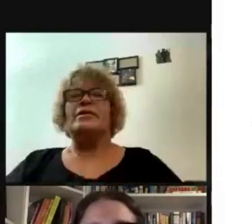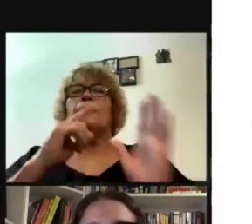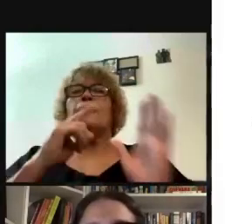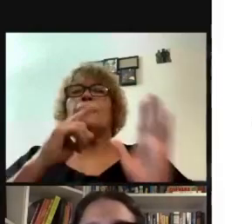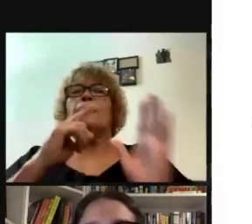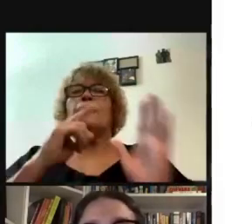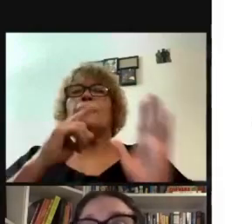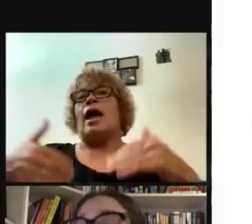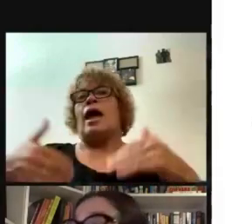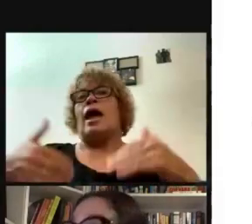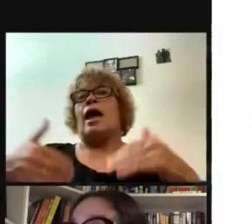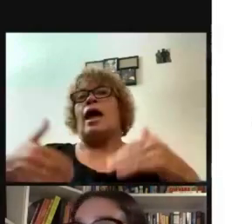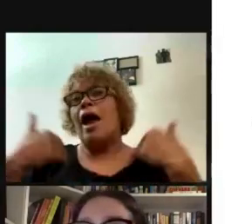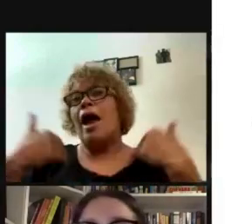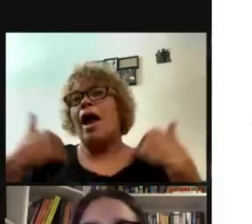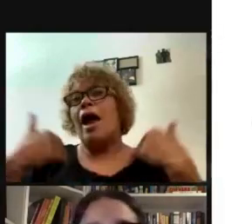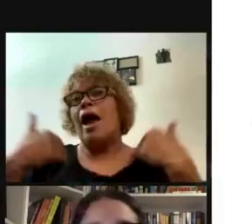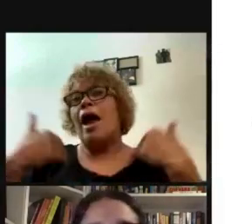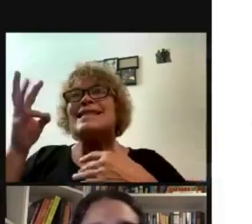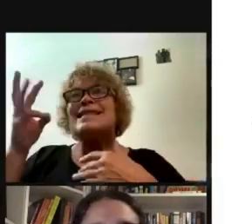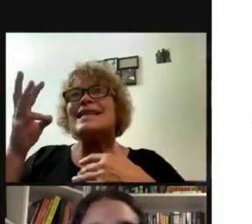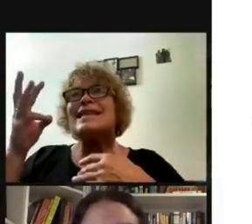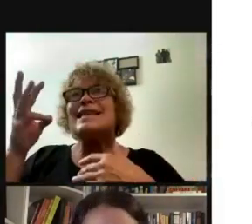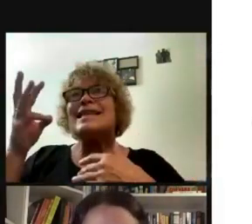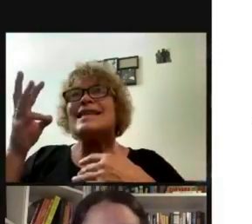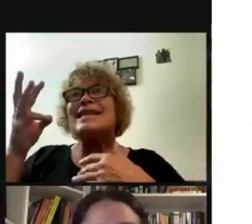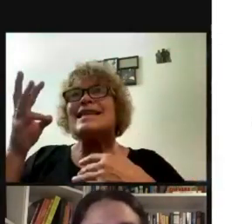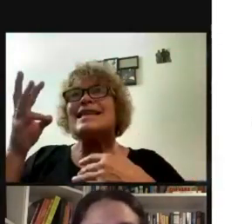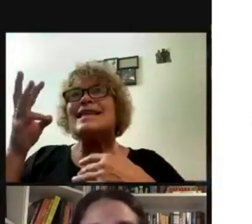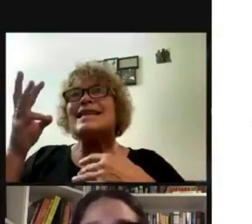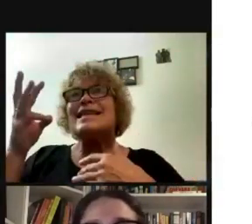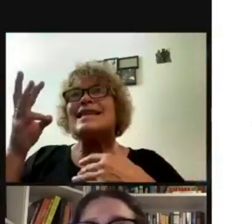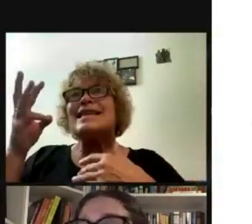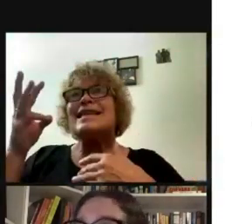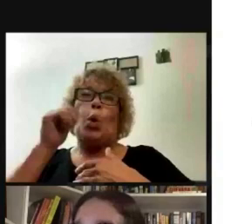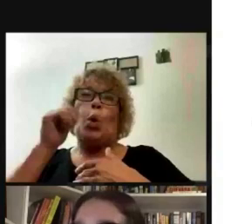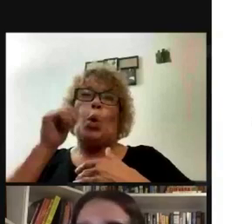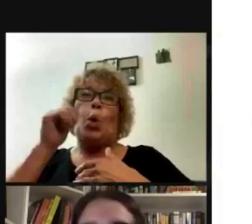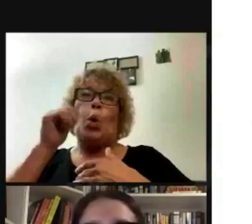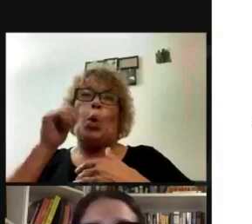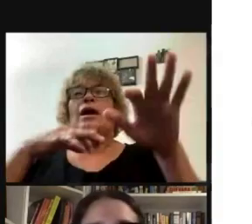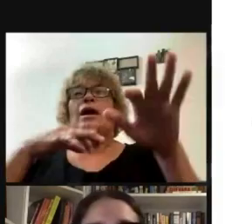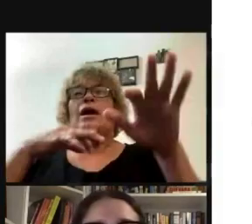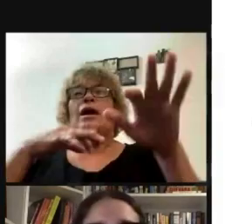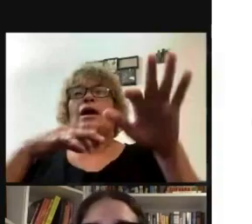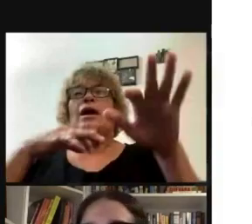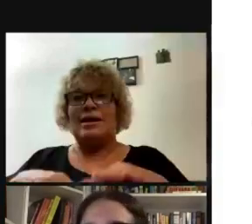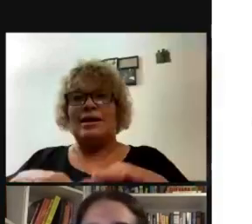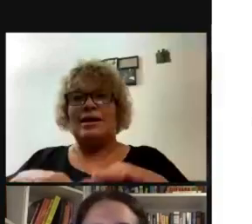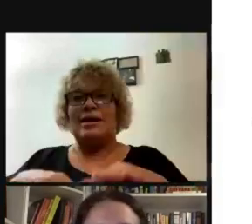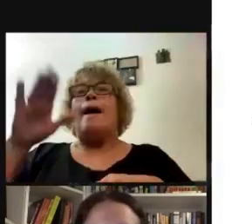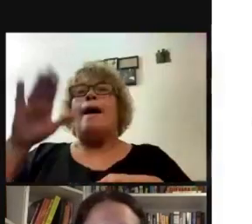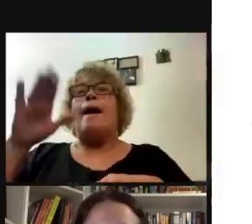young 16-year-old Mexican origin girl who is described by one Pacific Colony